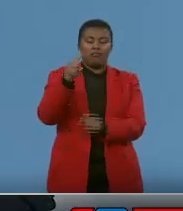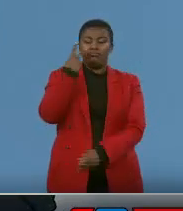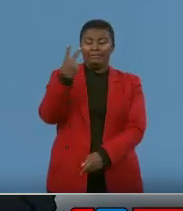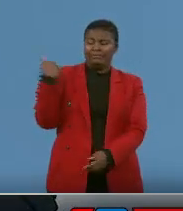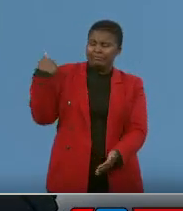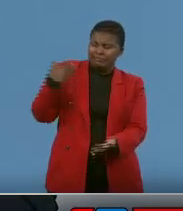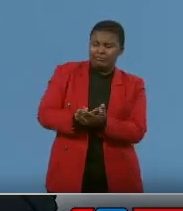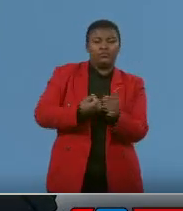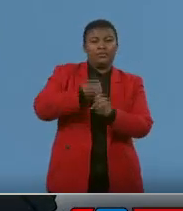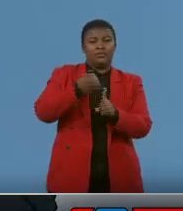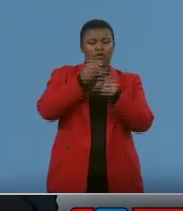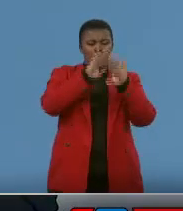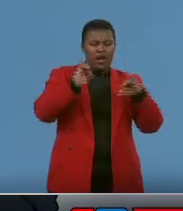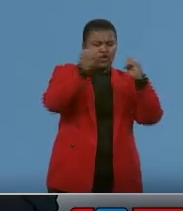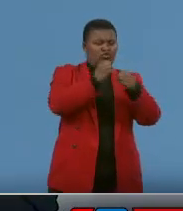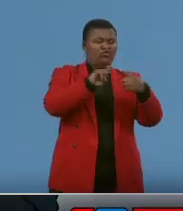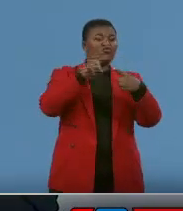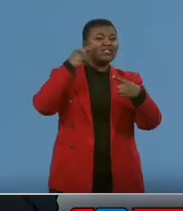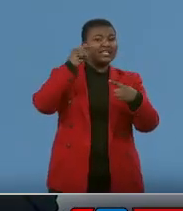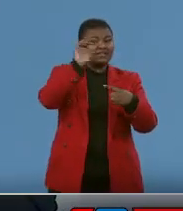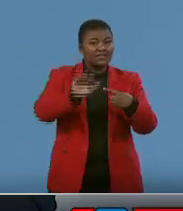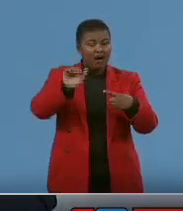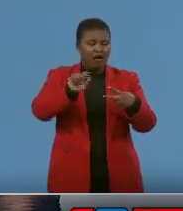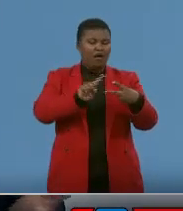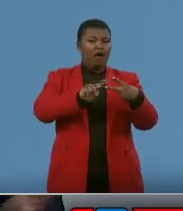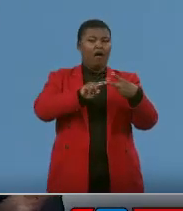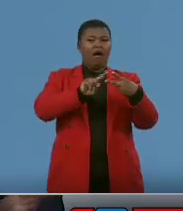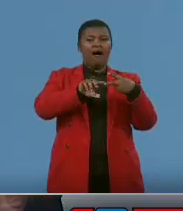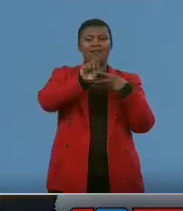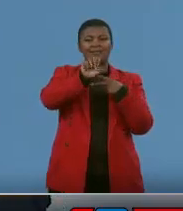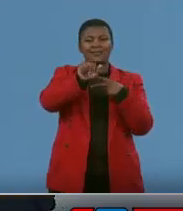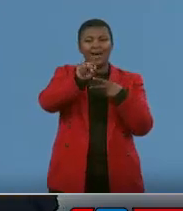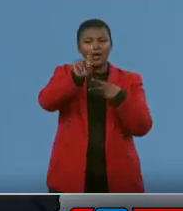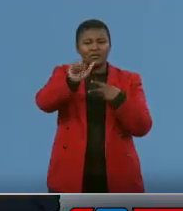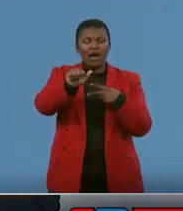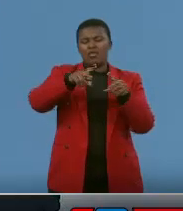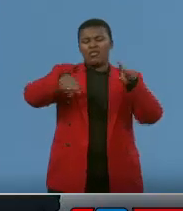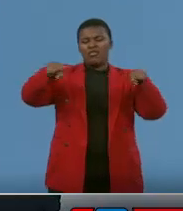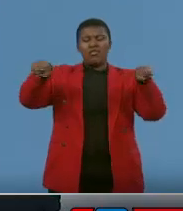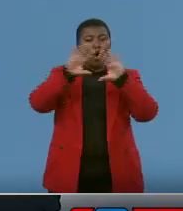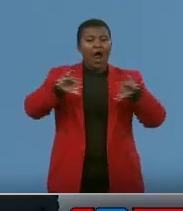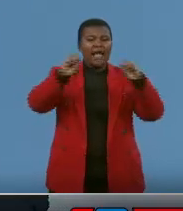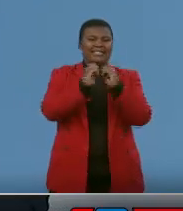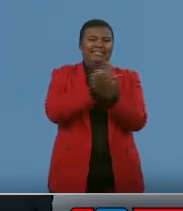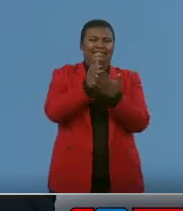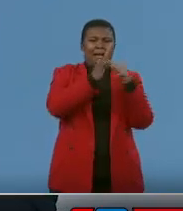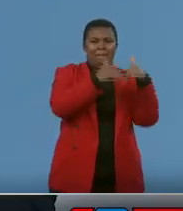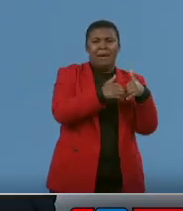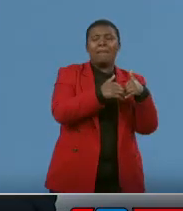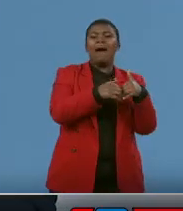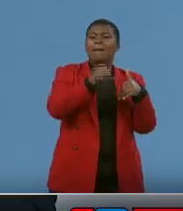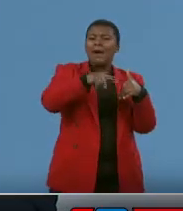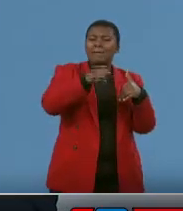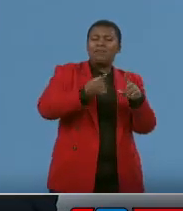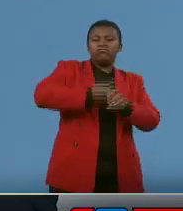has been. Organizations like your DEFSA, your SANDA, and other organizations that don't even exist anymore, who've been